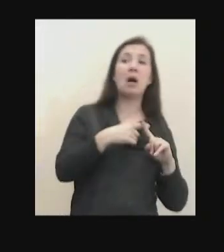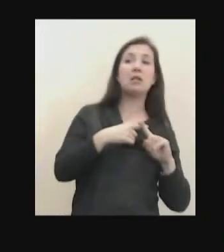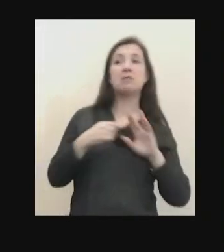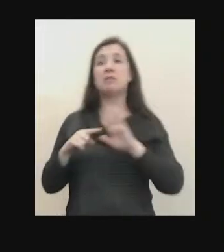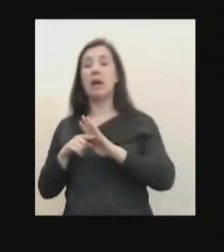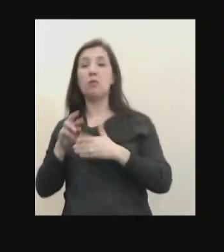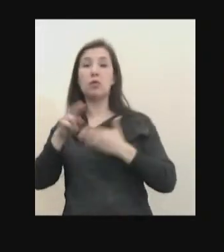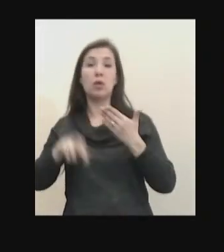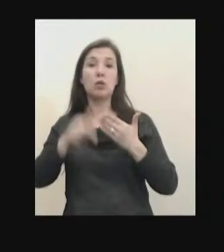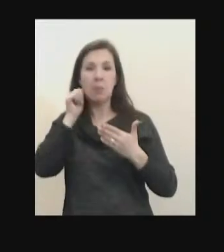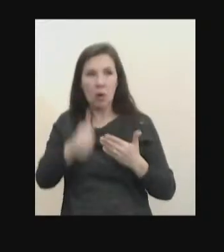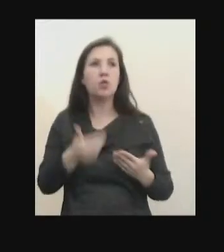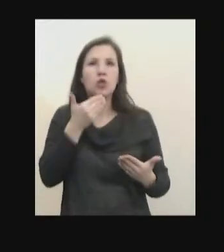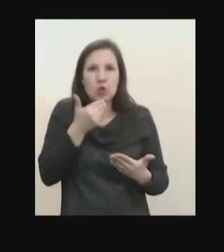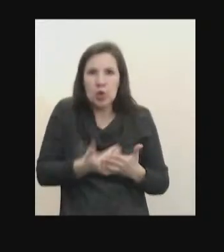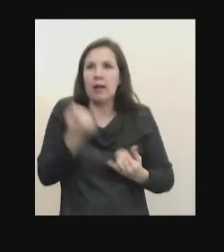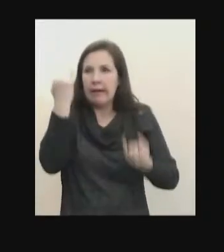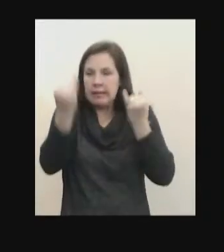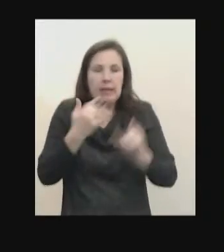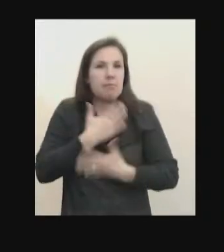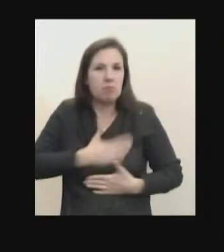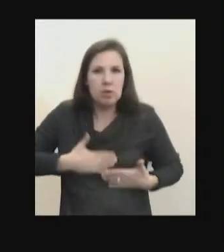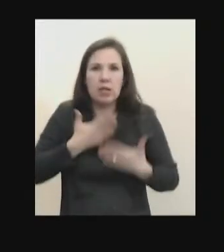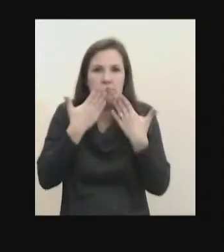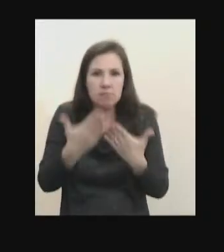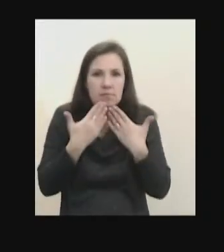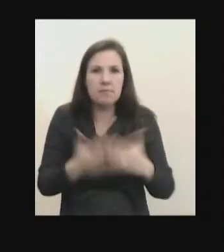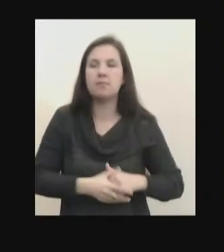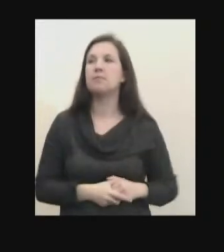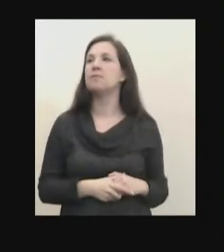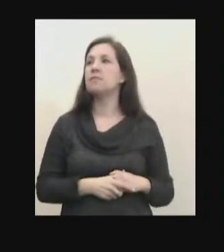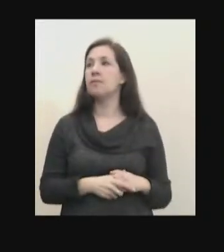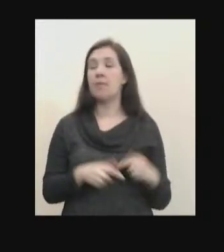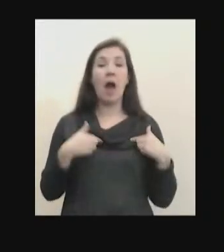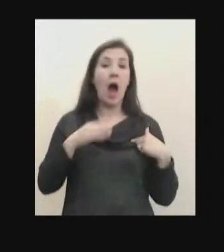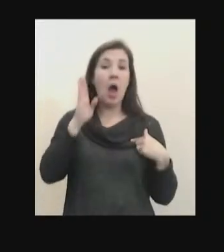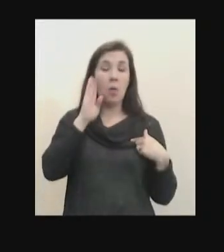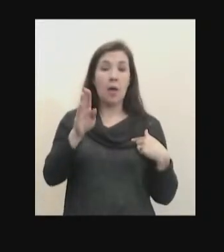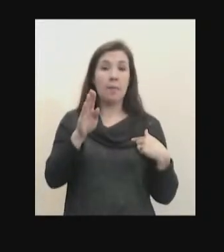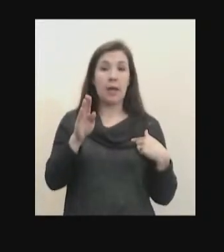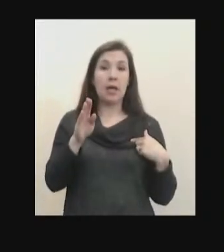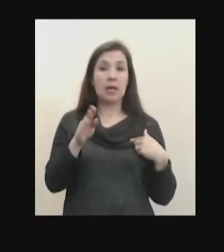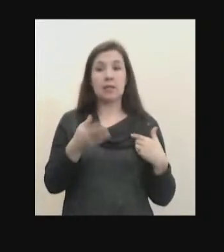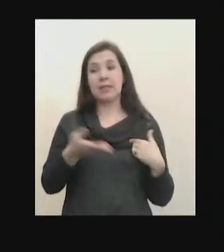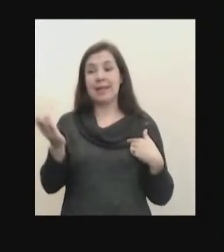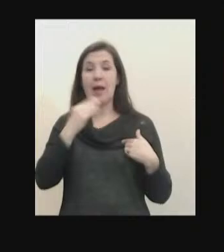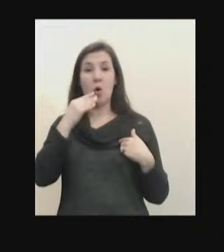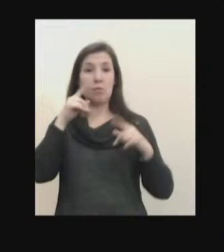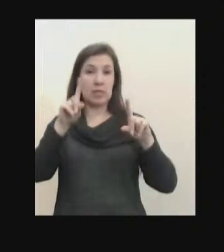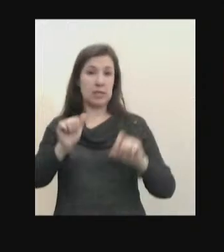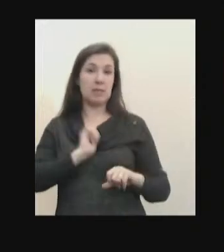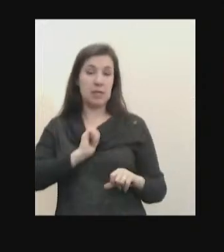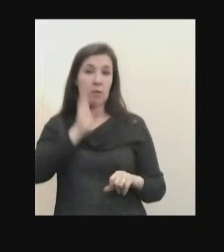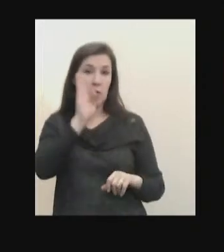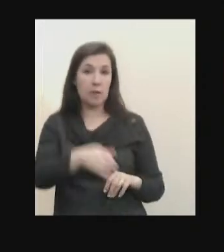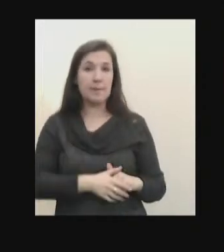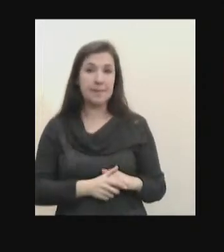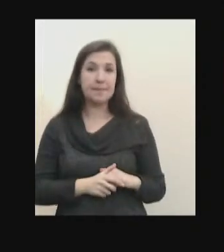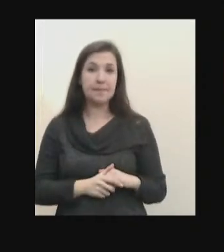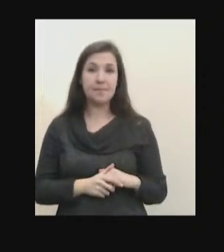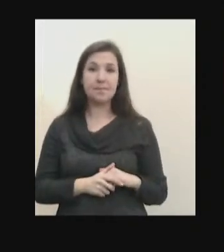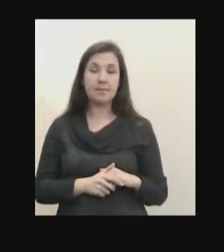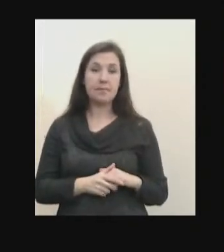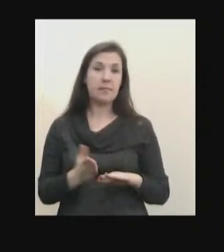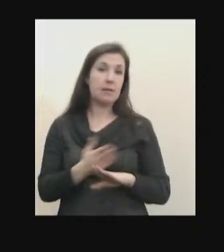That's a good thing. I appreciate that. I'll be taking a COVID-19 take-home test myself tomorrow before